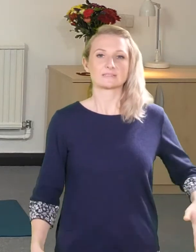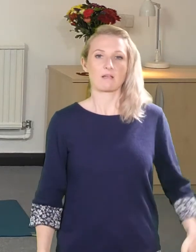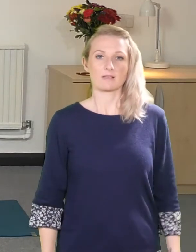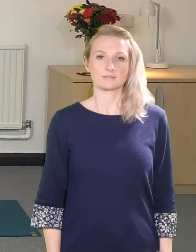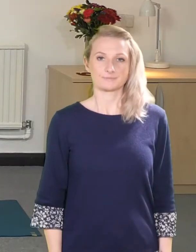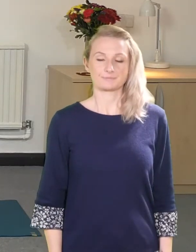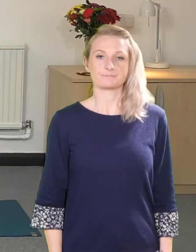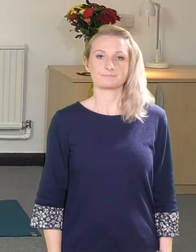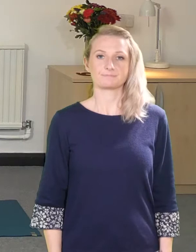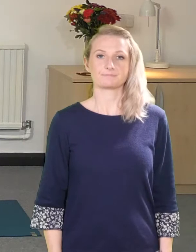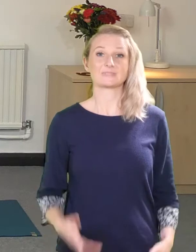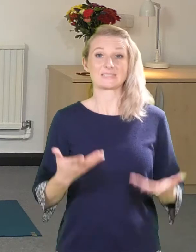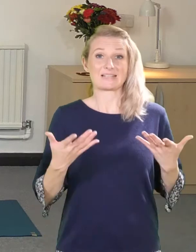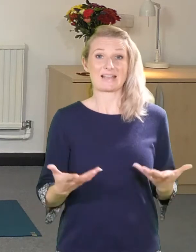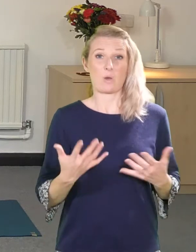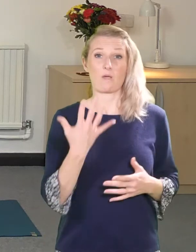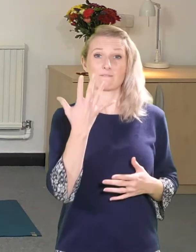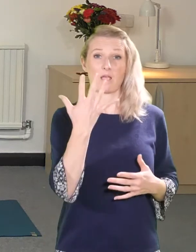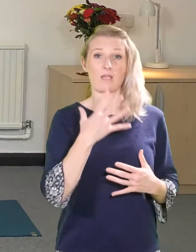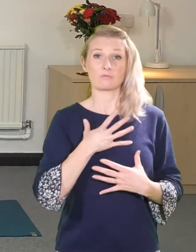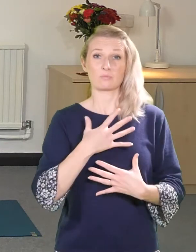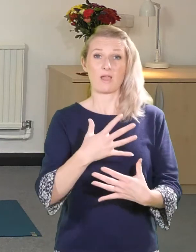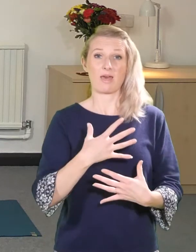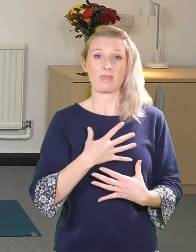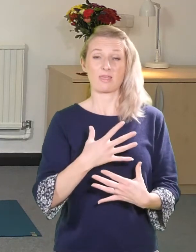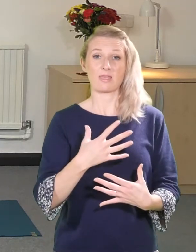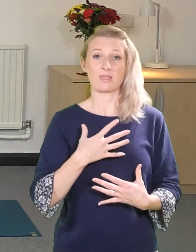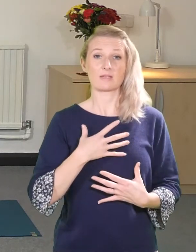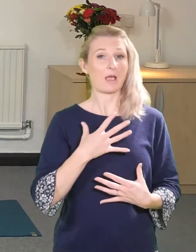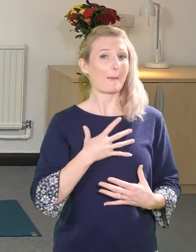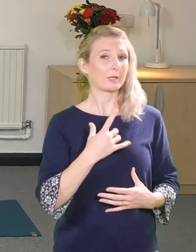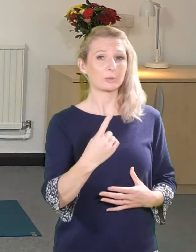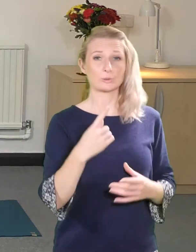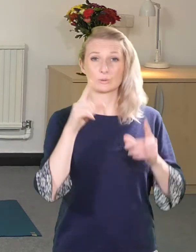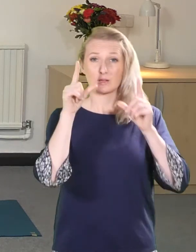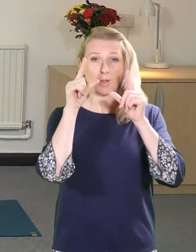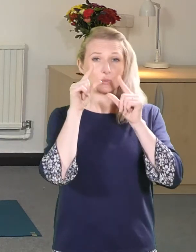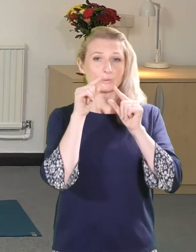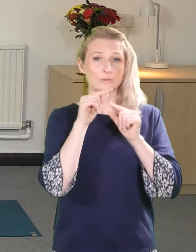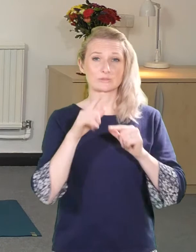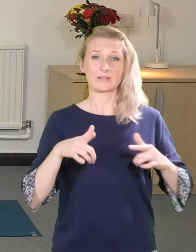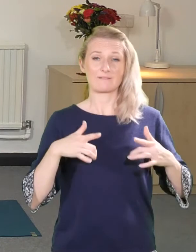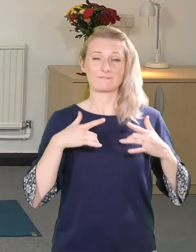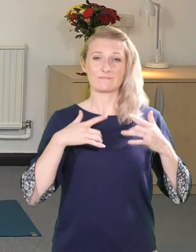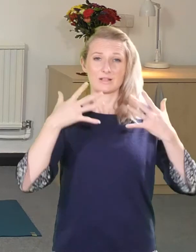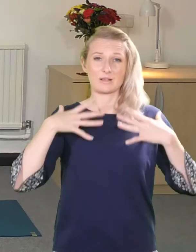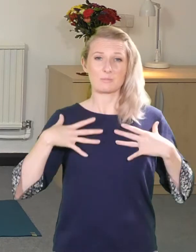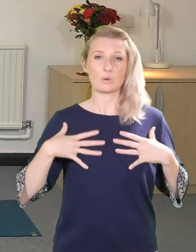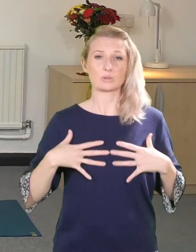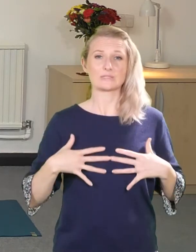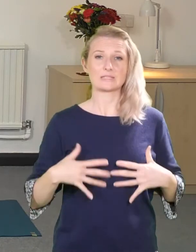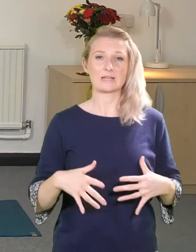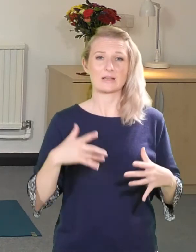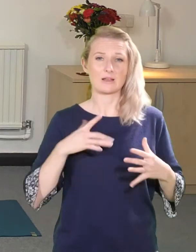sides. We're going to take 5 breaths now, and you might like to close your eyes and just feel the whole body following these warrior